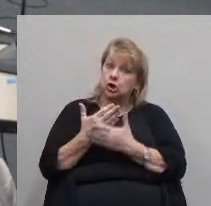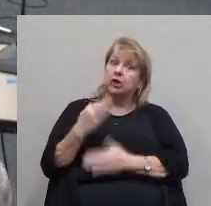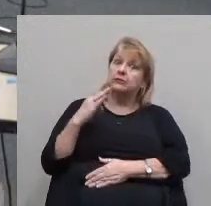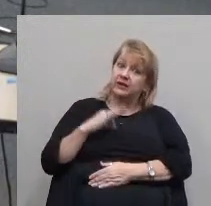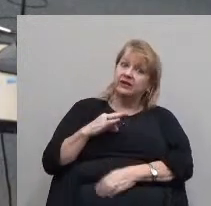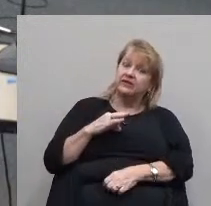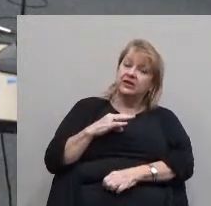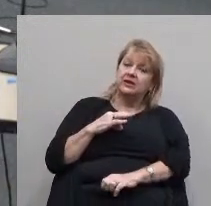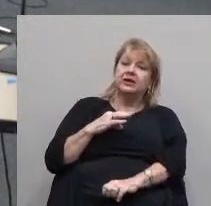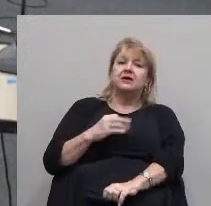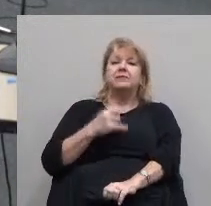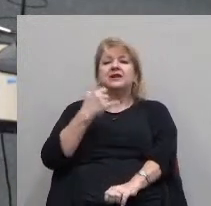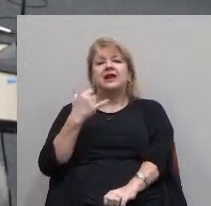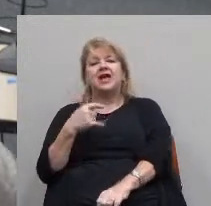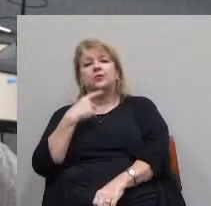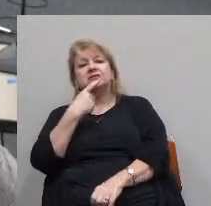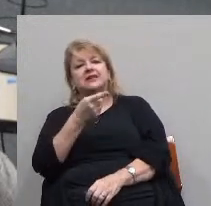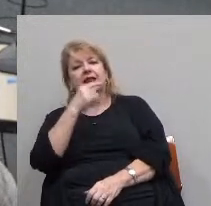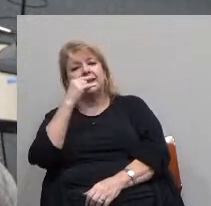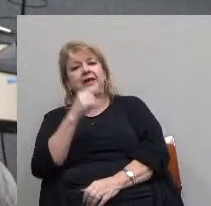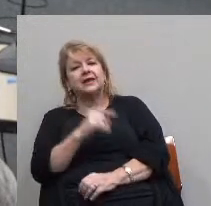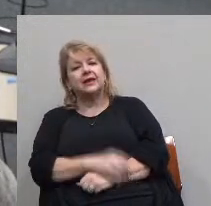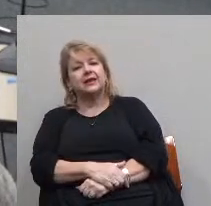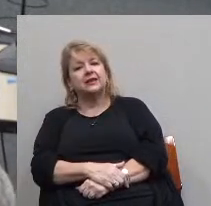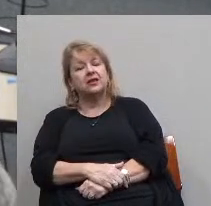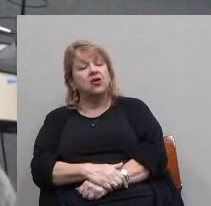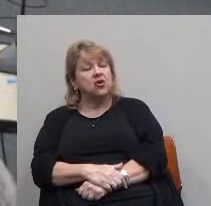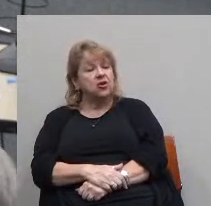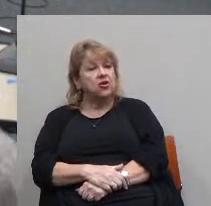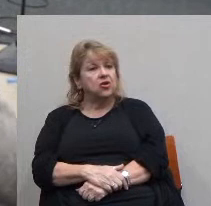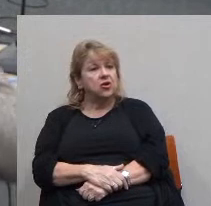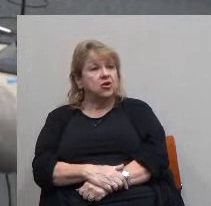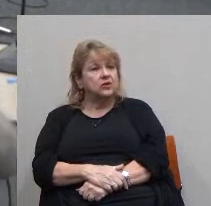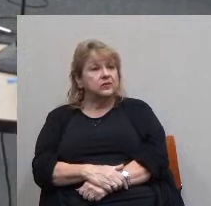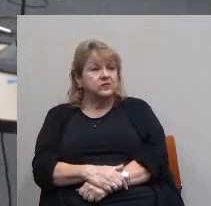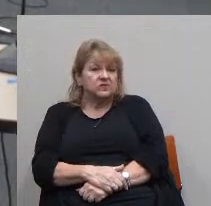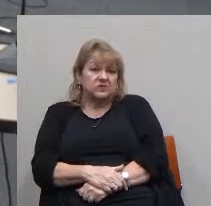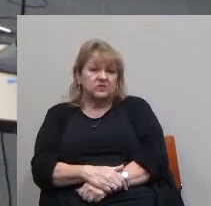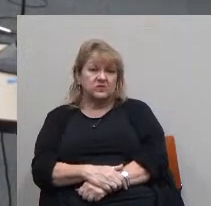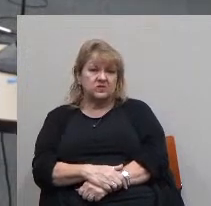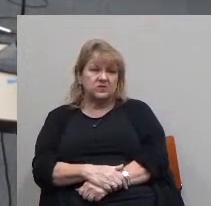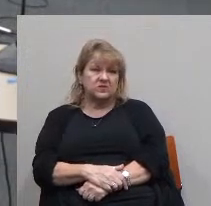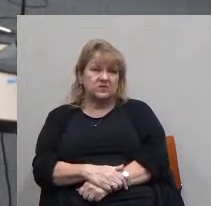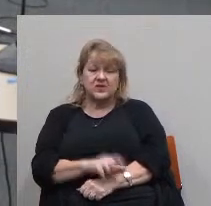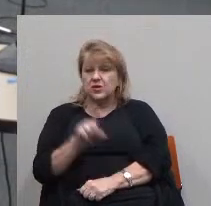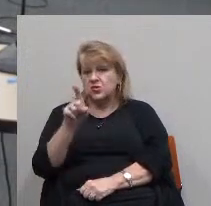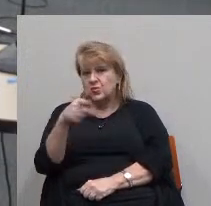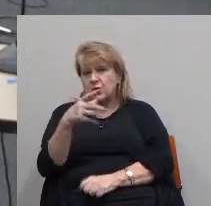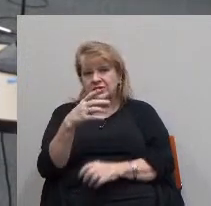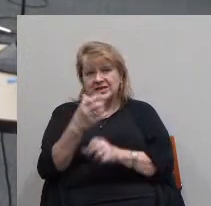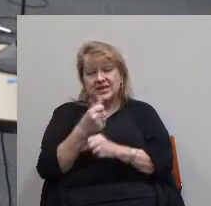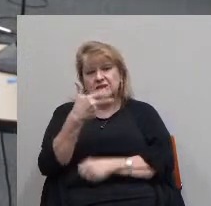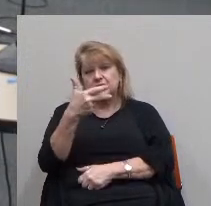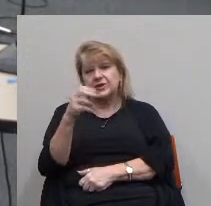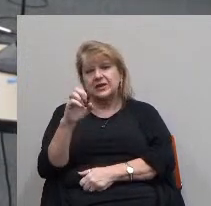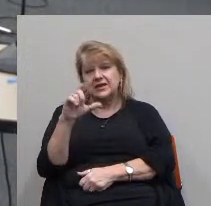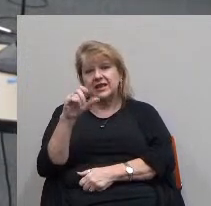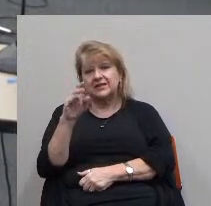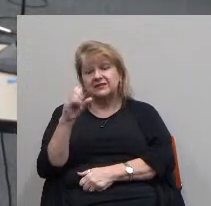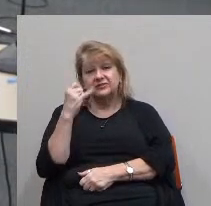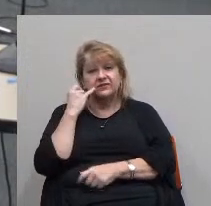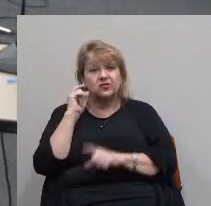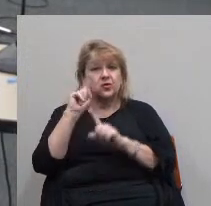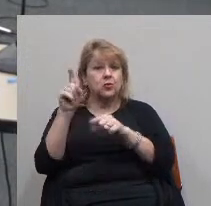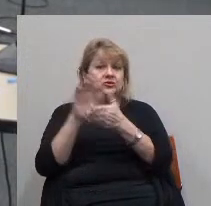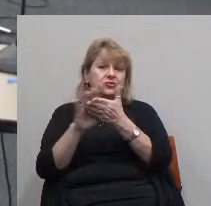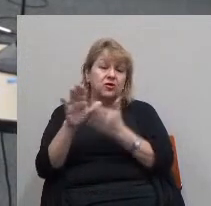thing, but now we're telling a kid that maybe they only are going to get 3 electives if they're going to college